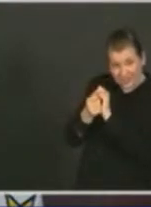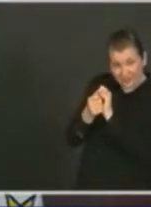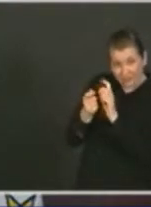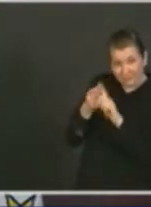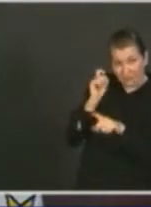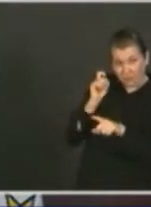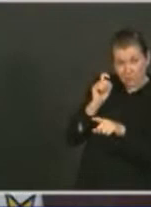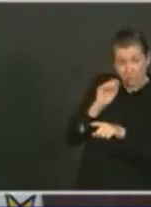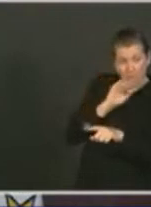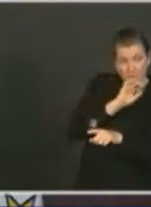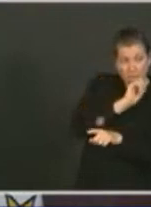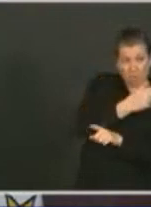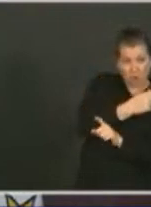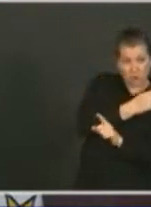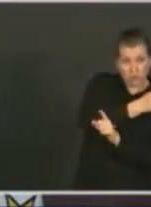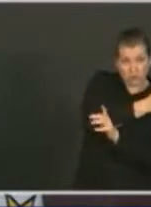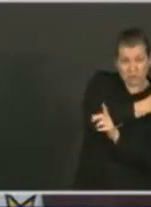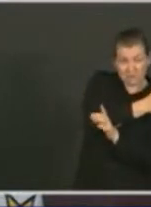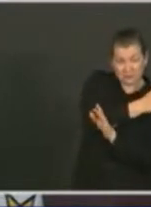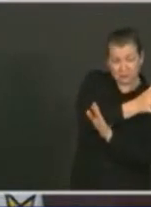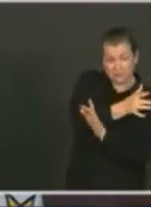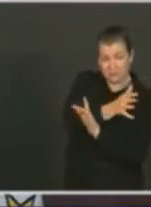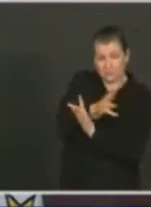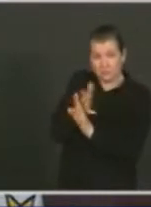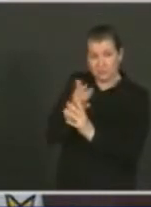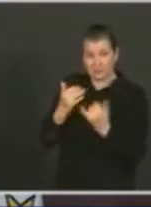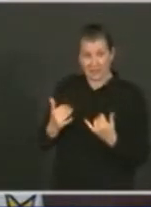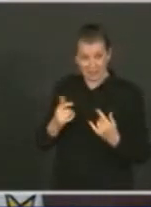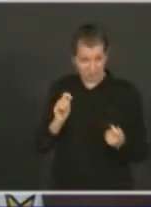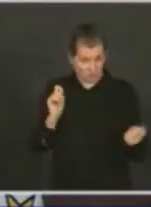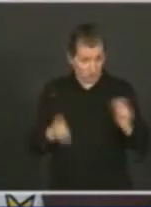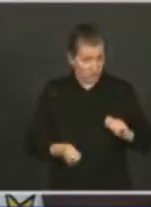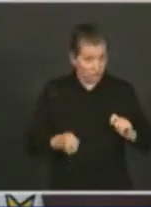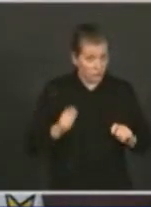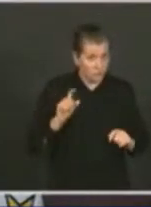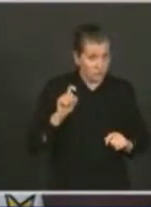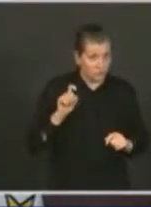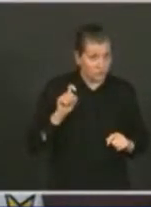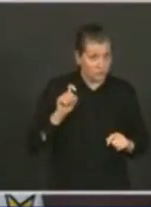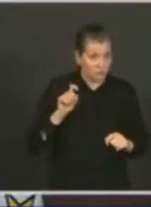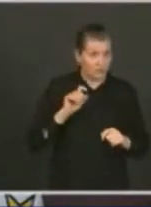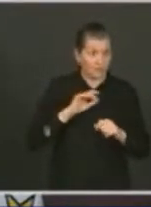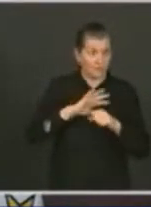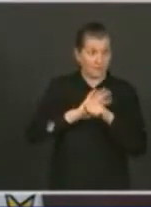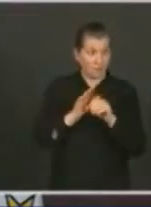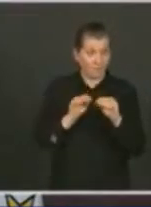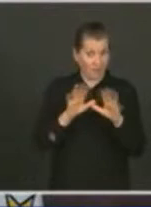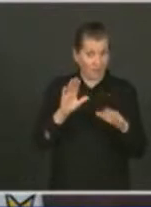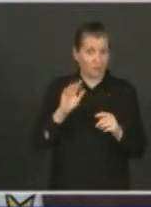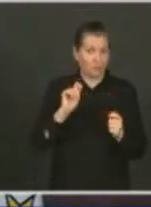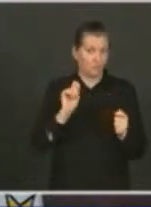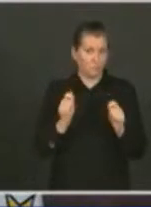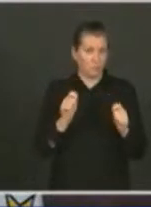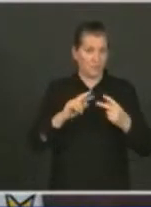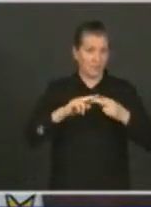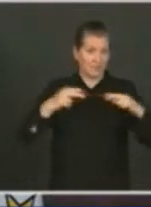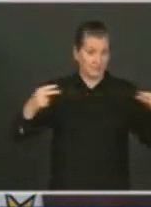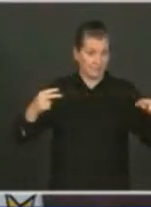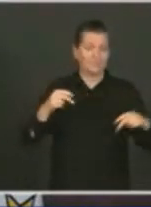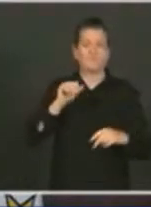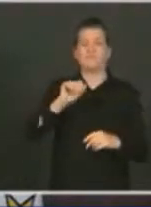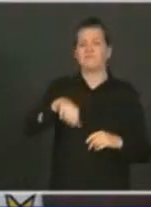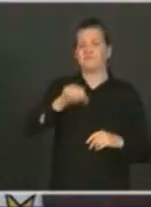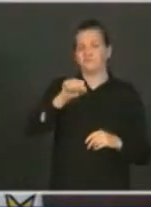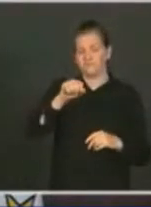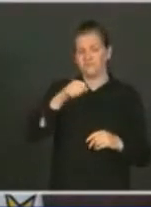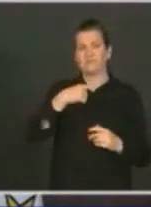12 in the hospital, there's no young college student in the hospital. You're saying that's changing and the age getting lower? We are seeing younger people there, whether that's the